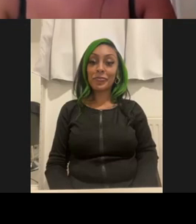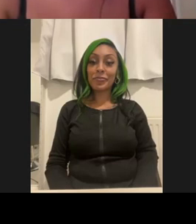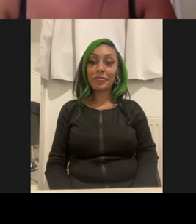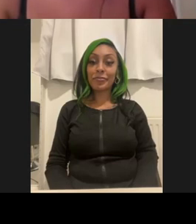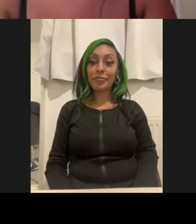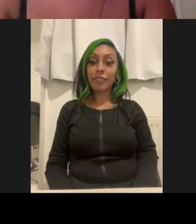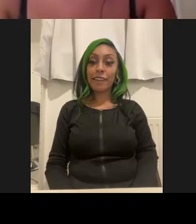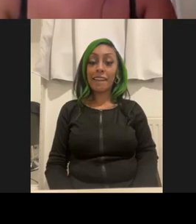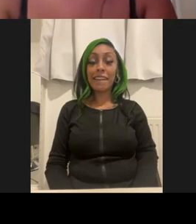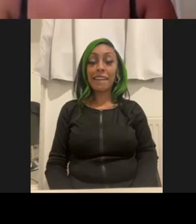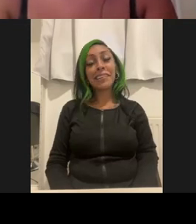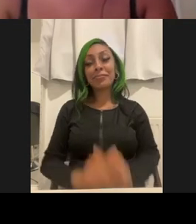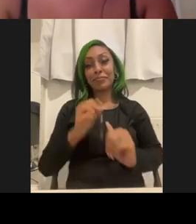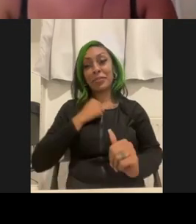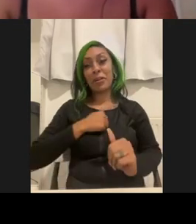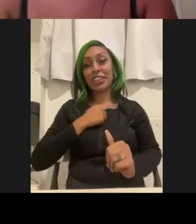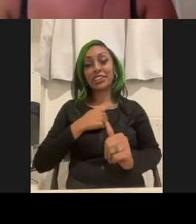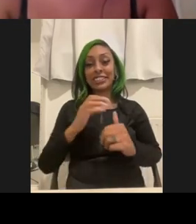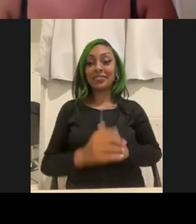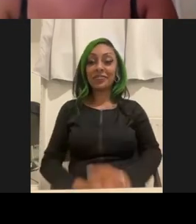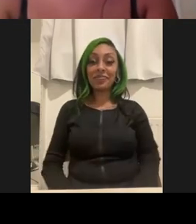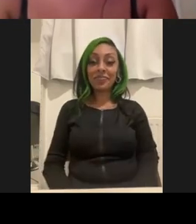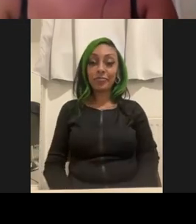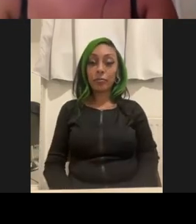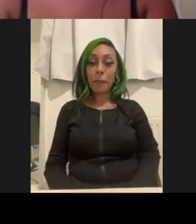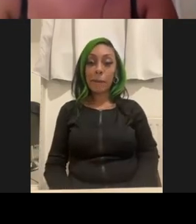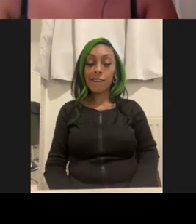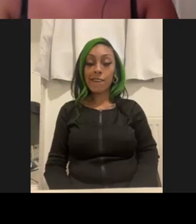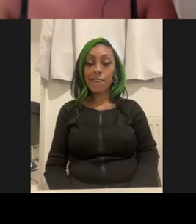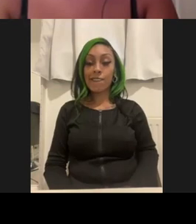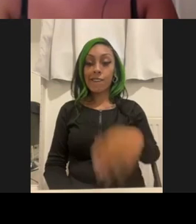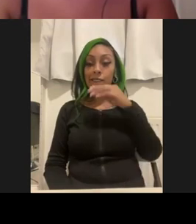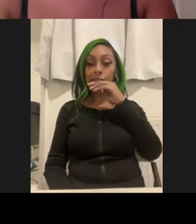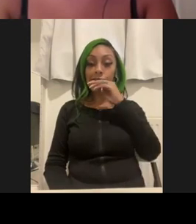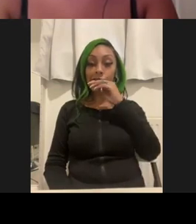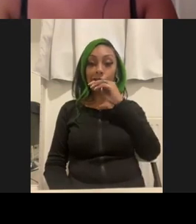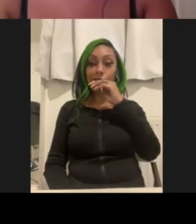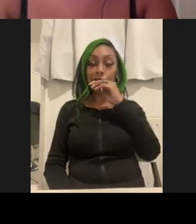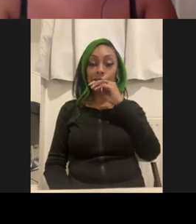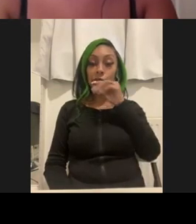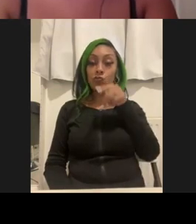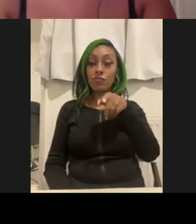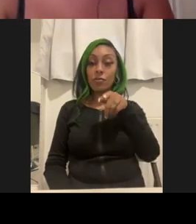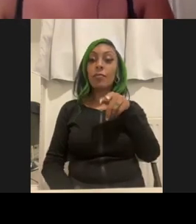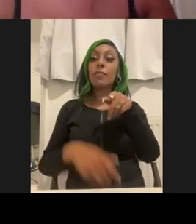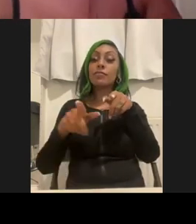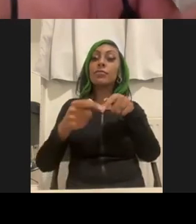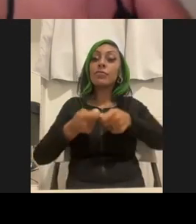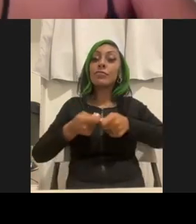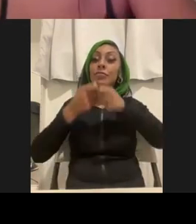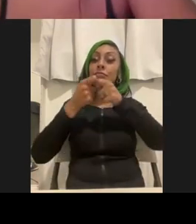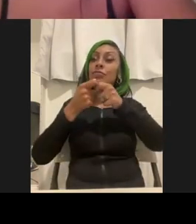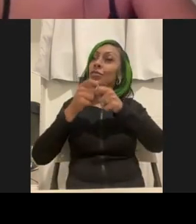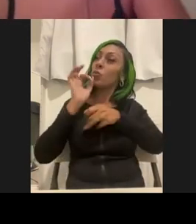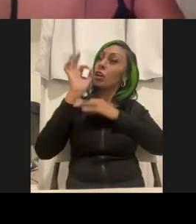Tech issues, apologies. There we go. This, of course, raises the question of what constitutes